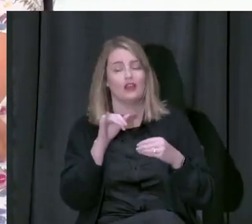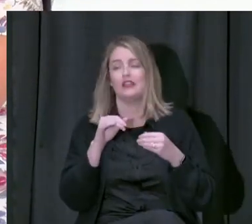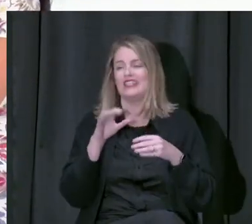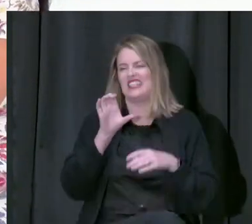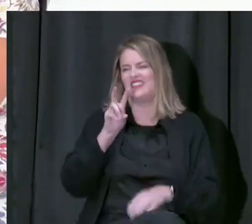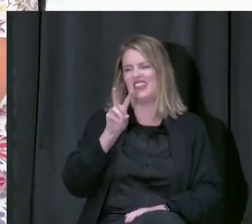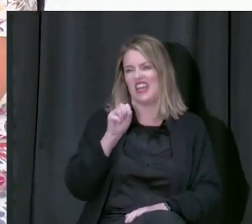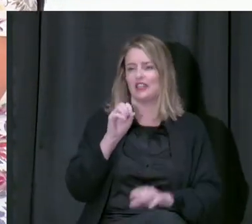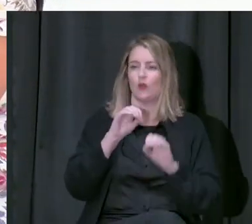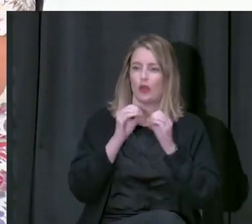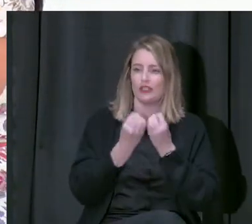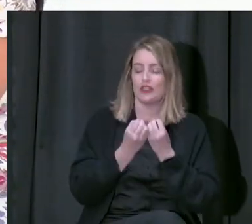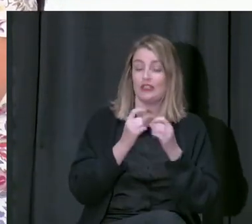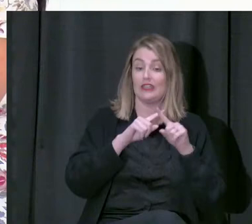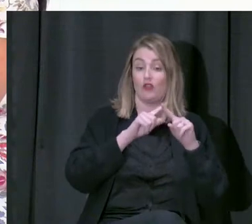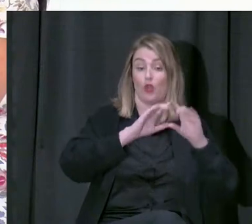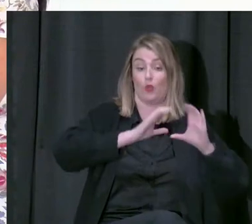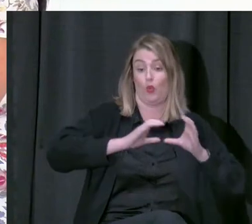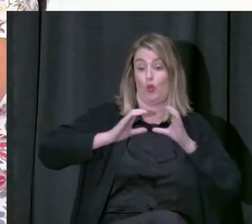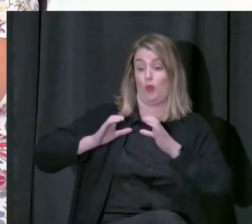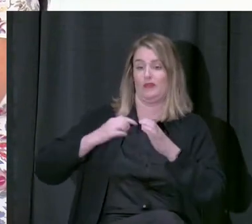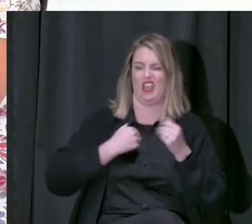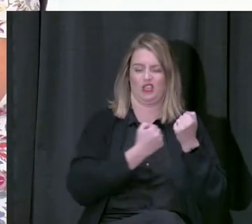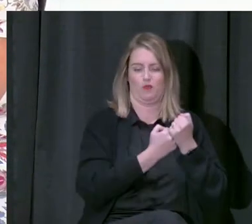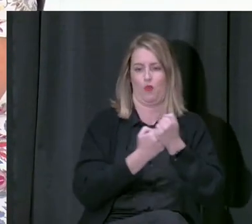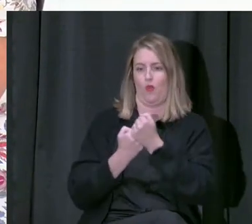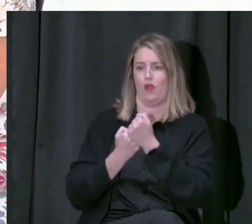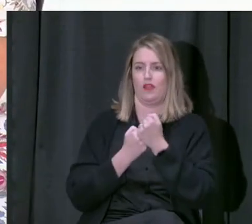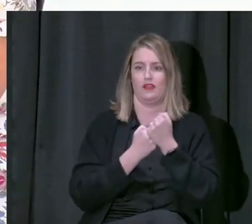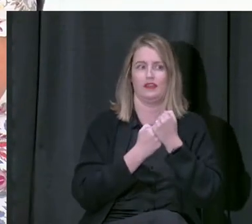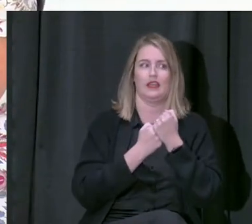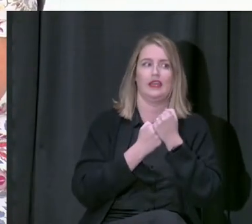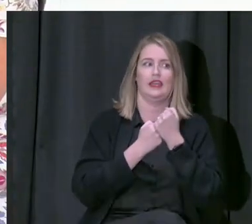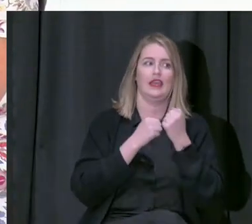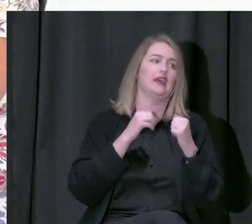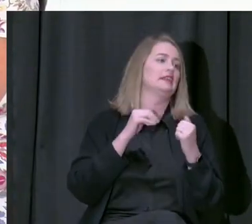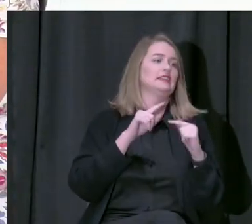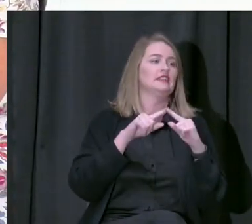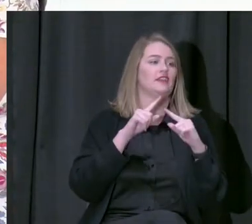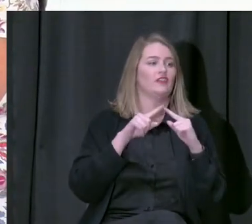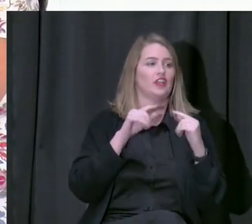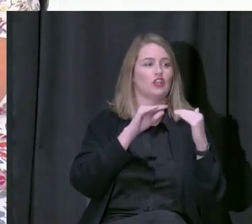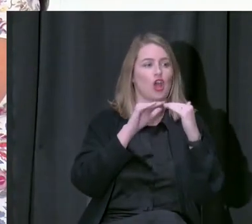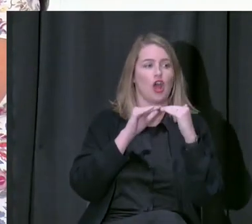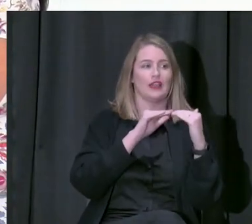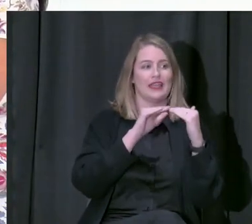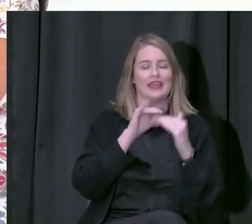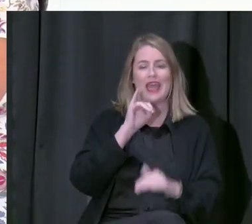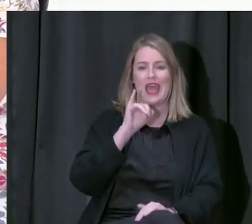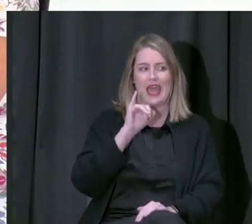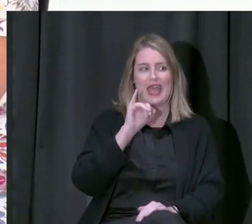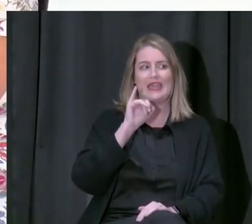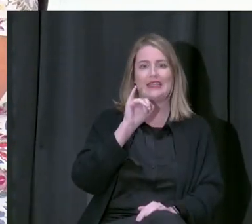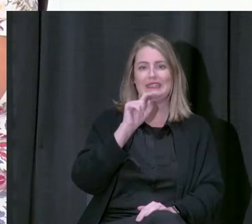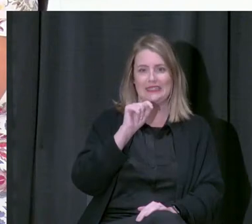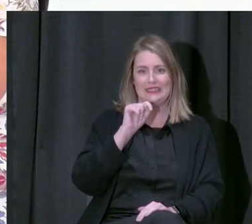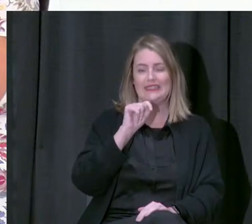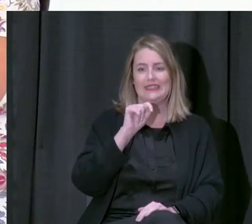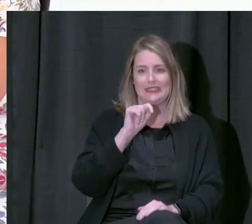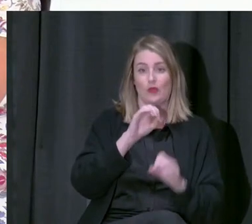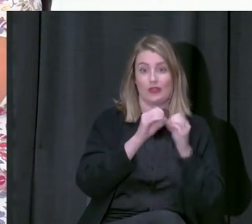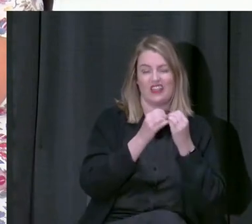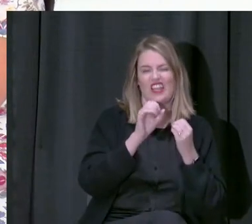CVS organization, the groups that I support colleague-facing IT organizations, so that develops software